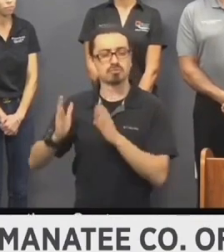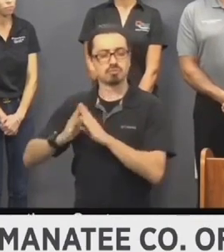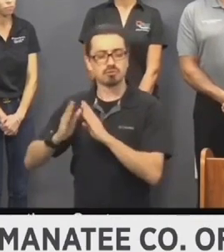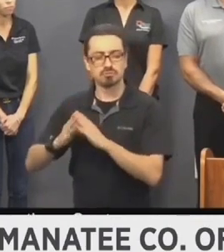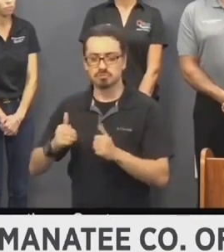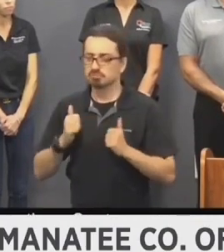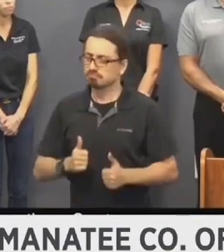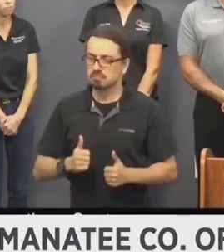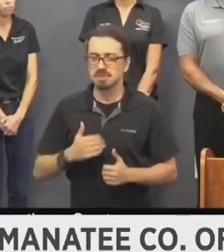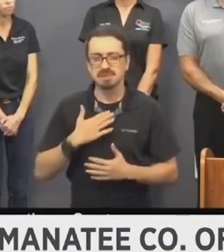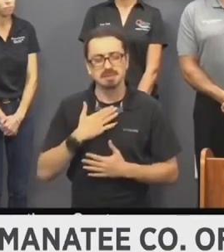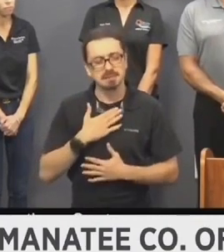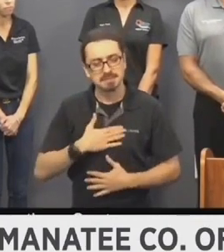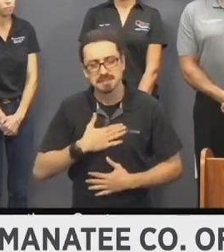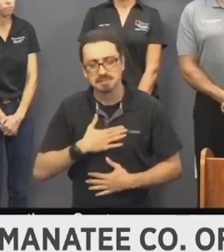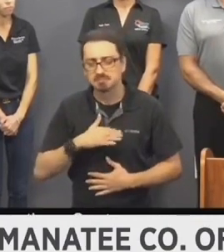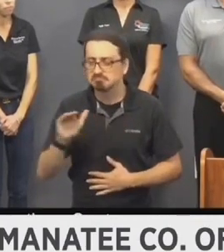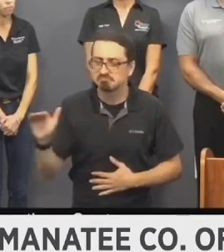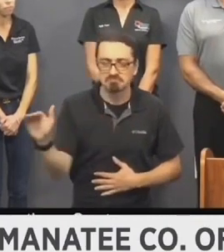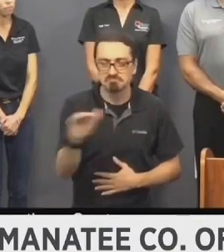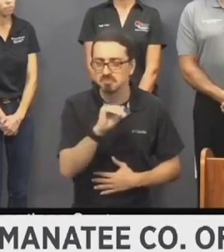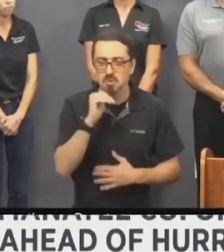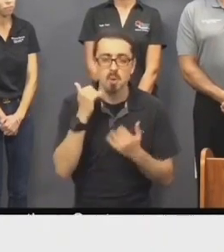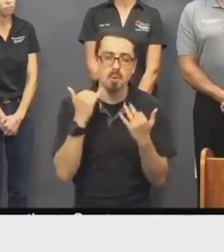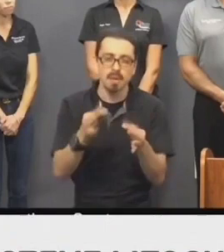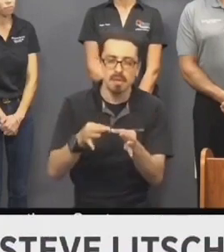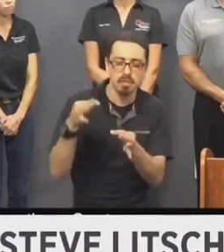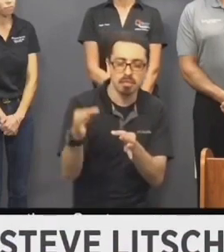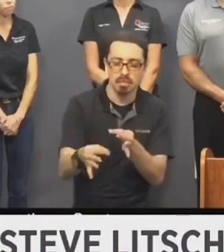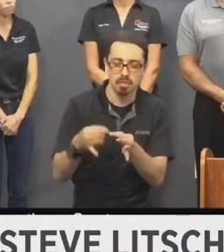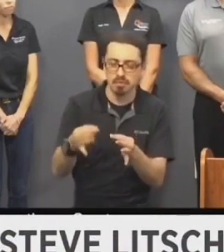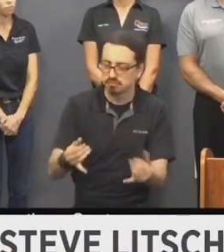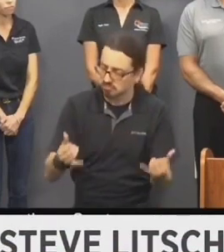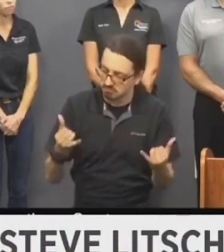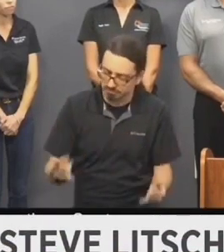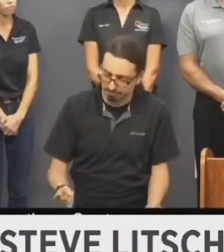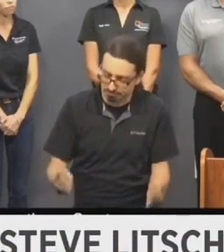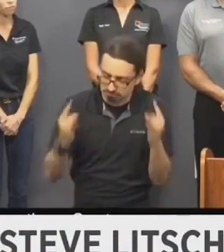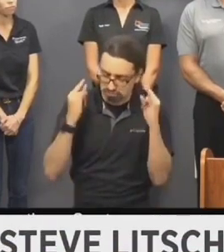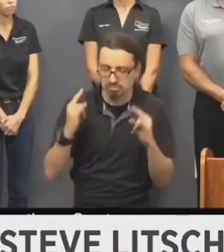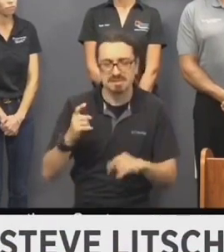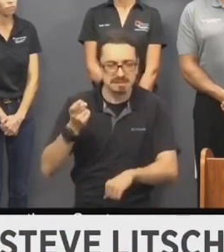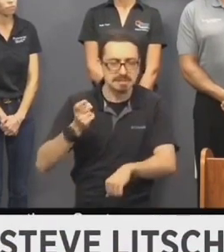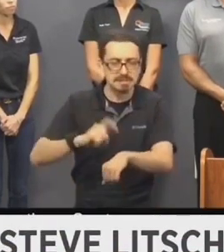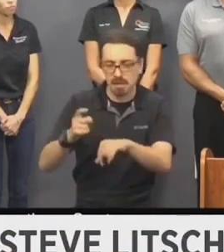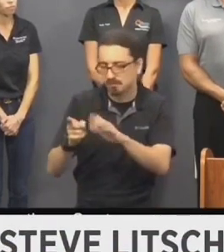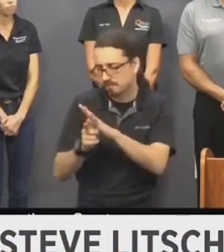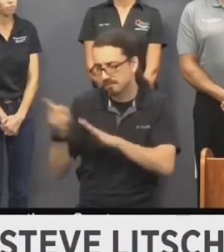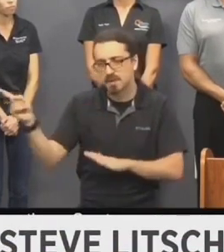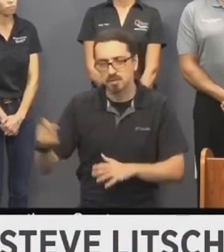don't wait until the last minute. Now is the time to evacuate. As Director Fisk said,